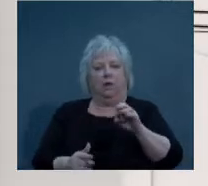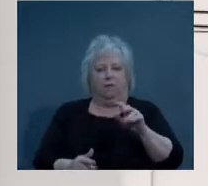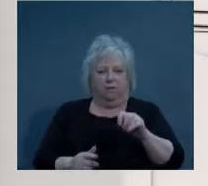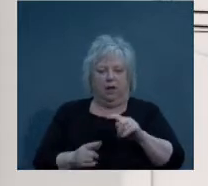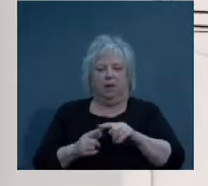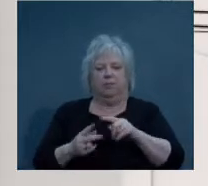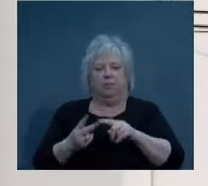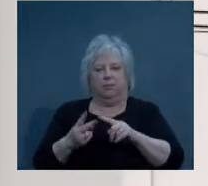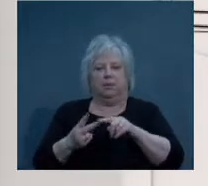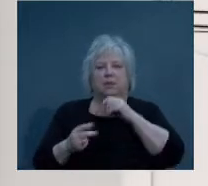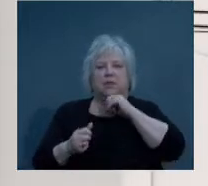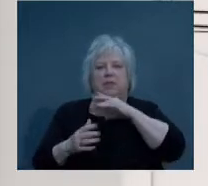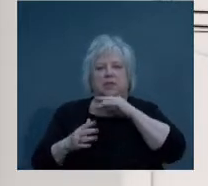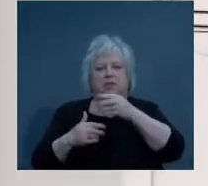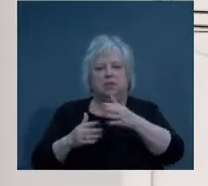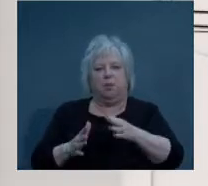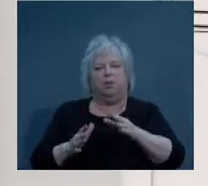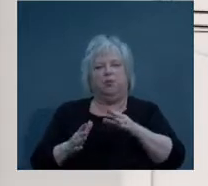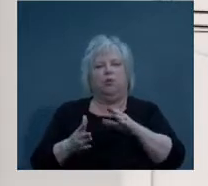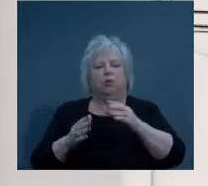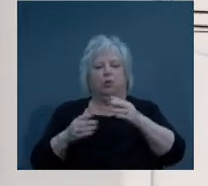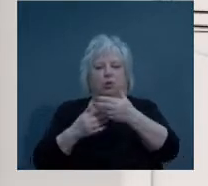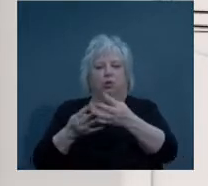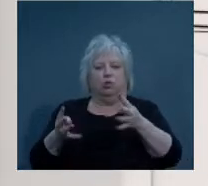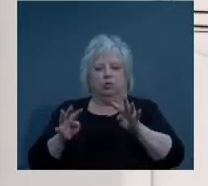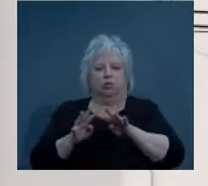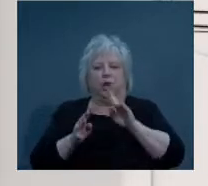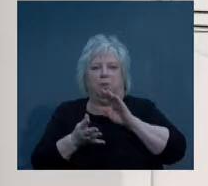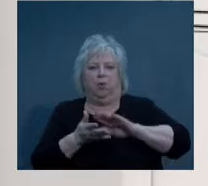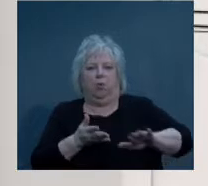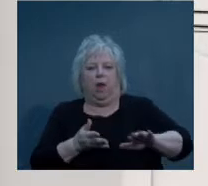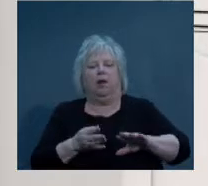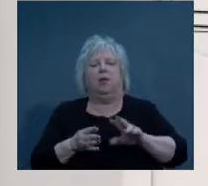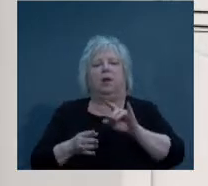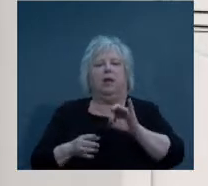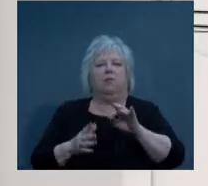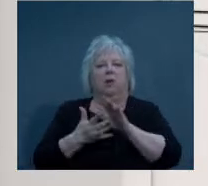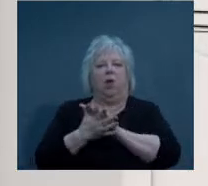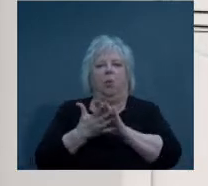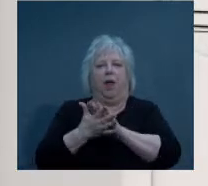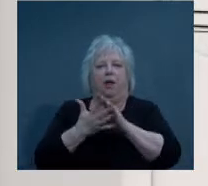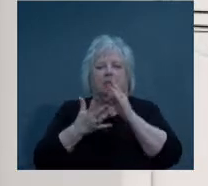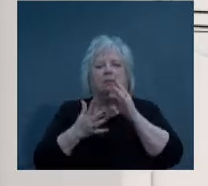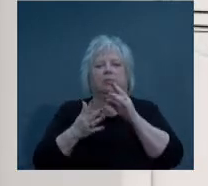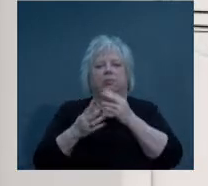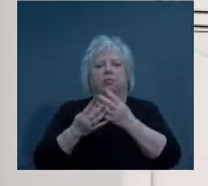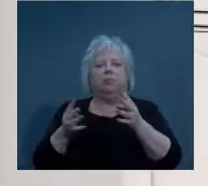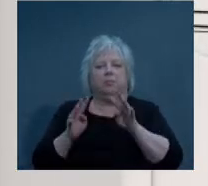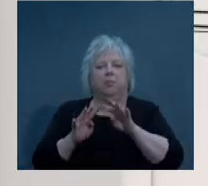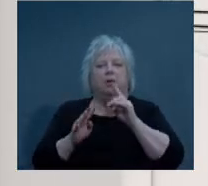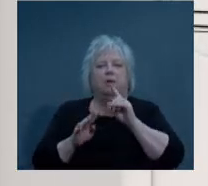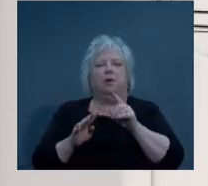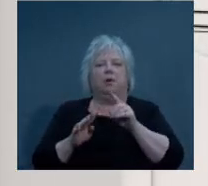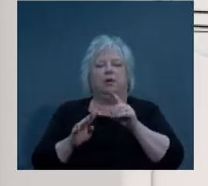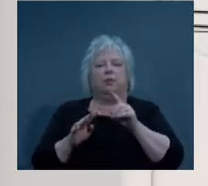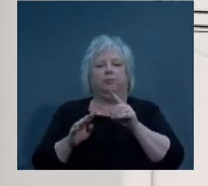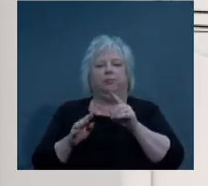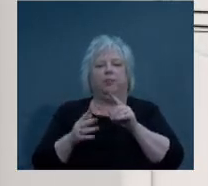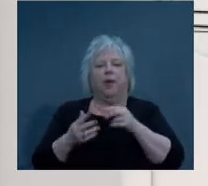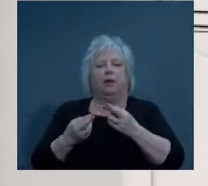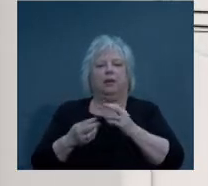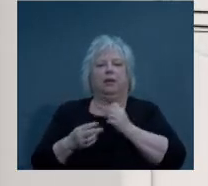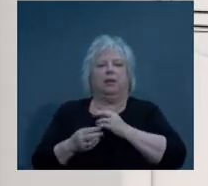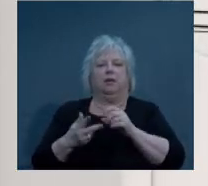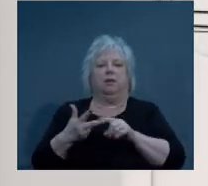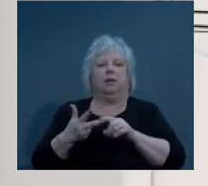dumpster screening requirement to be waived, provided an acceptable opaque material is used for the access gate to the laydown yard. Staff